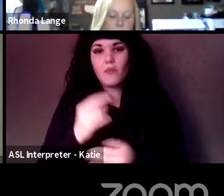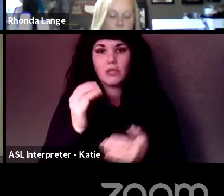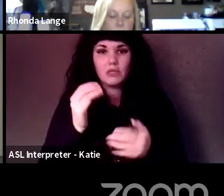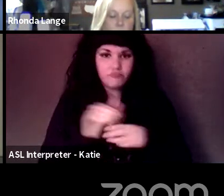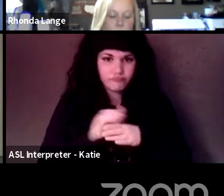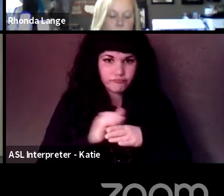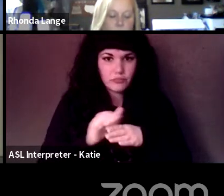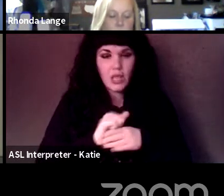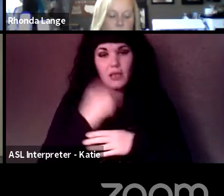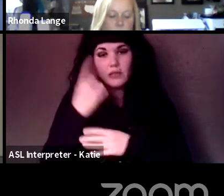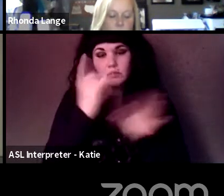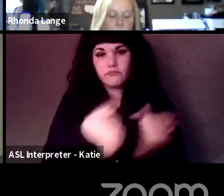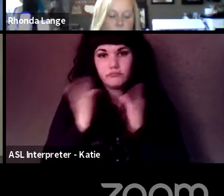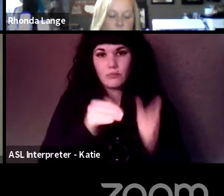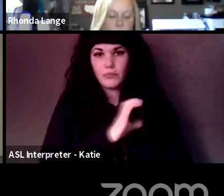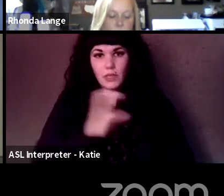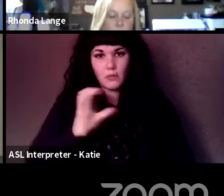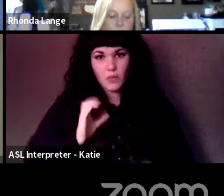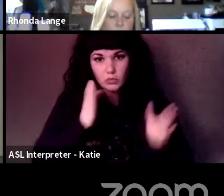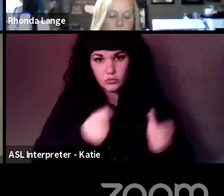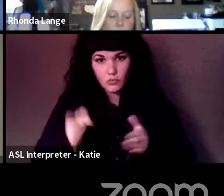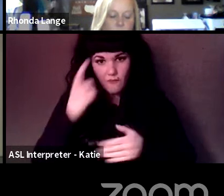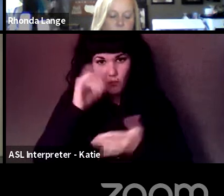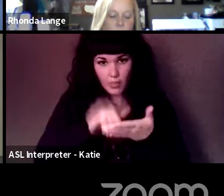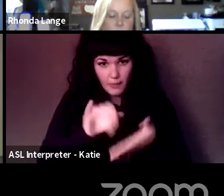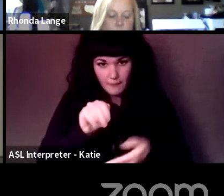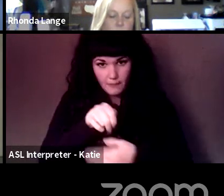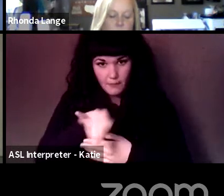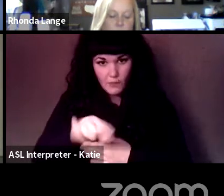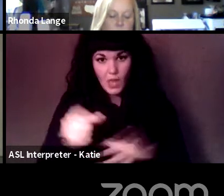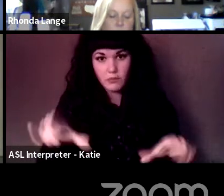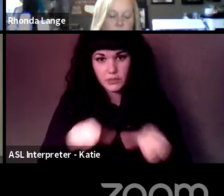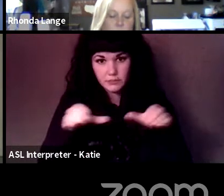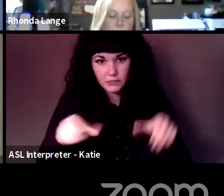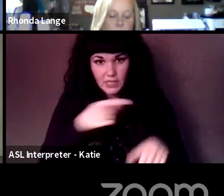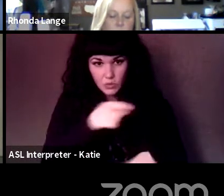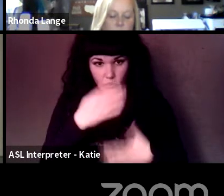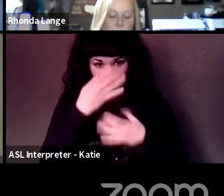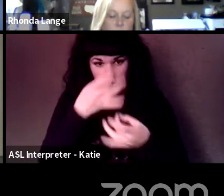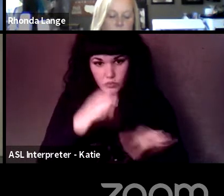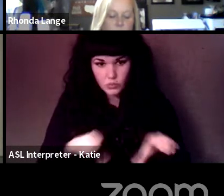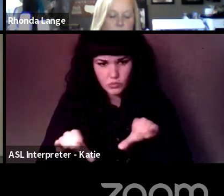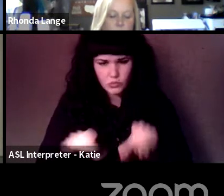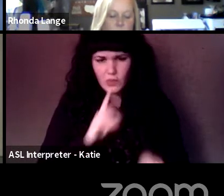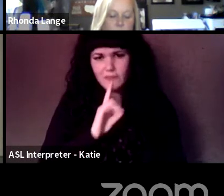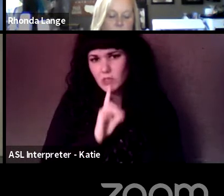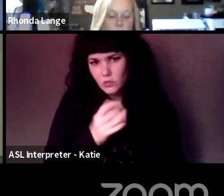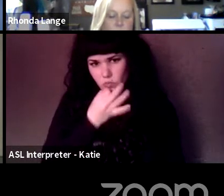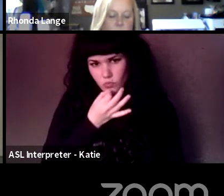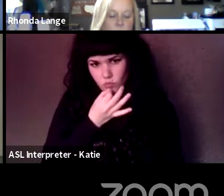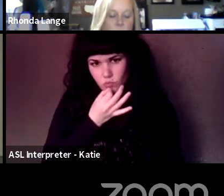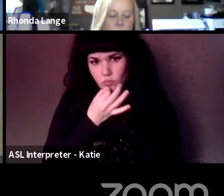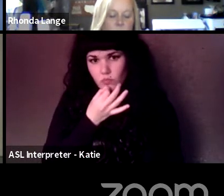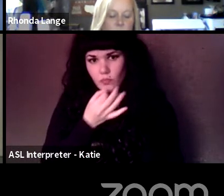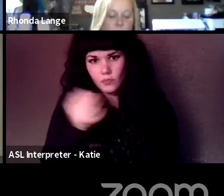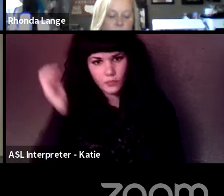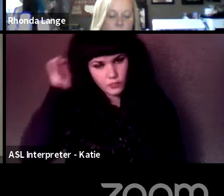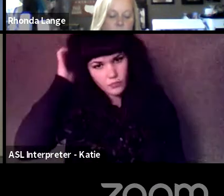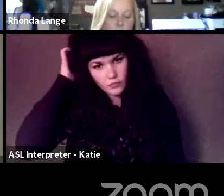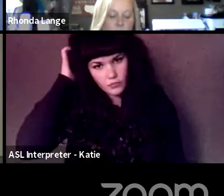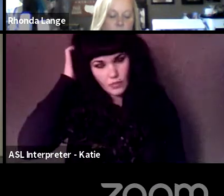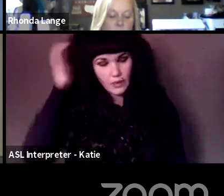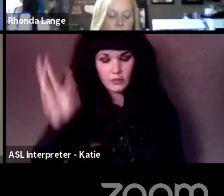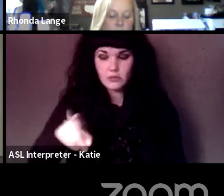ready to do the mapping that that you will be interested in doing. So in the very near future, as our